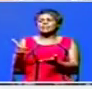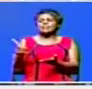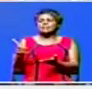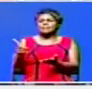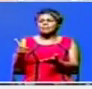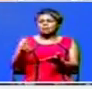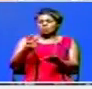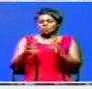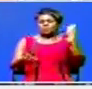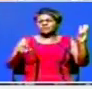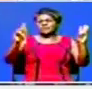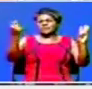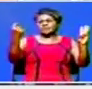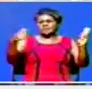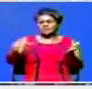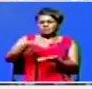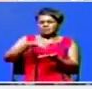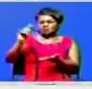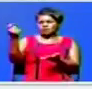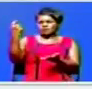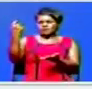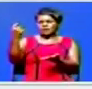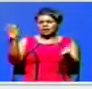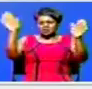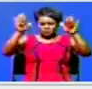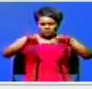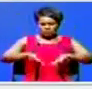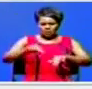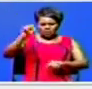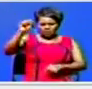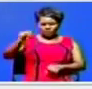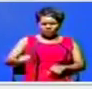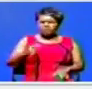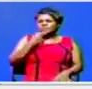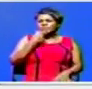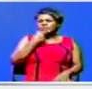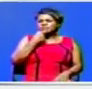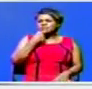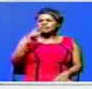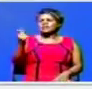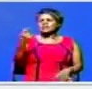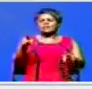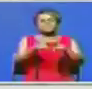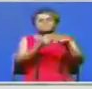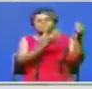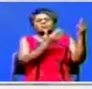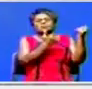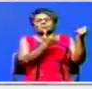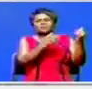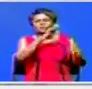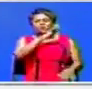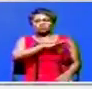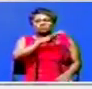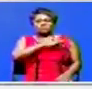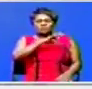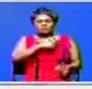into Western Kenya, Central Kenya, Rift Valley, and South Nyanza regions. Kenya is also expected to tap into regional markets